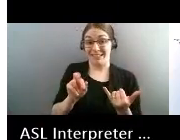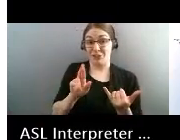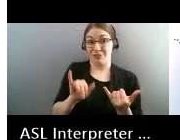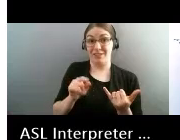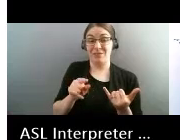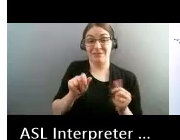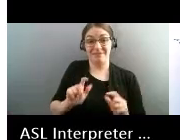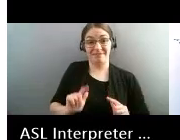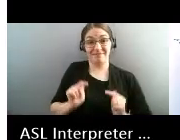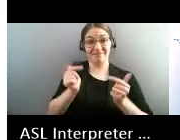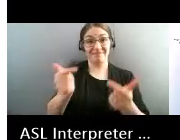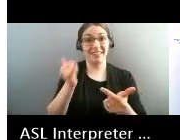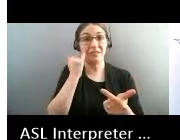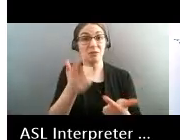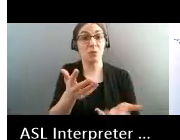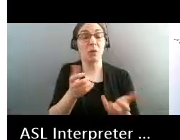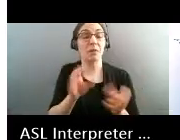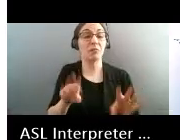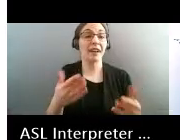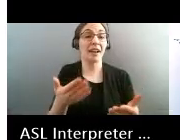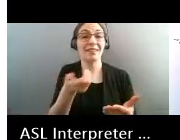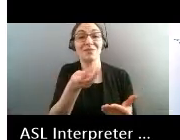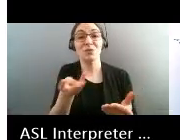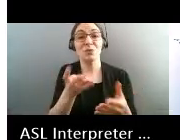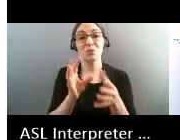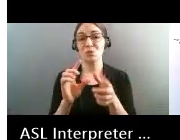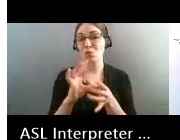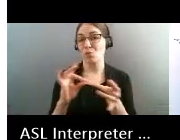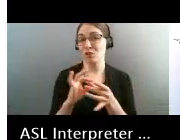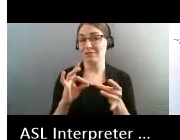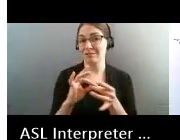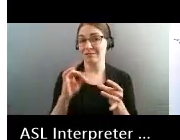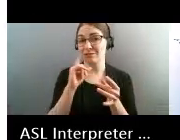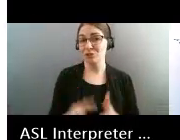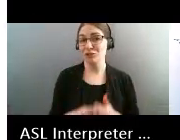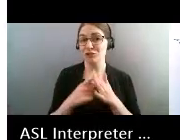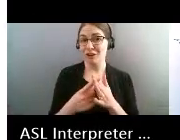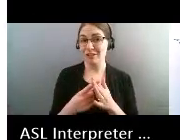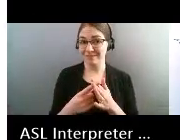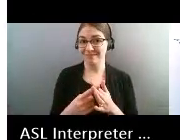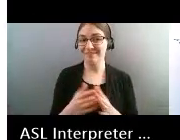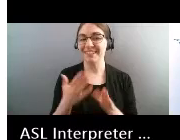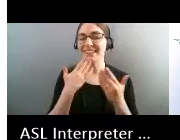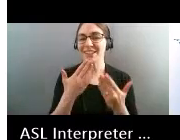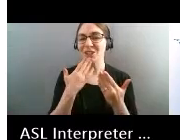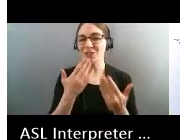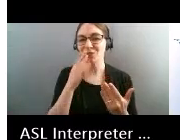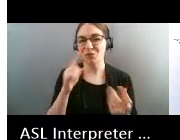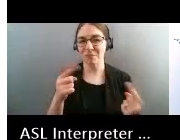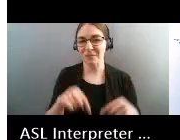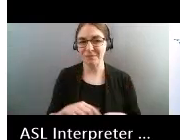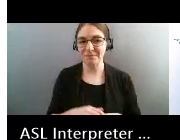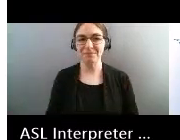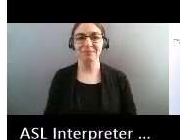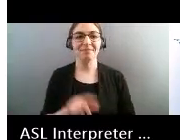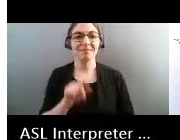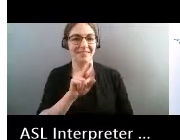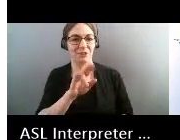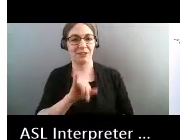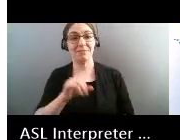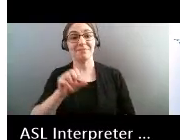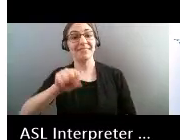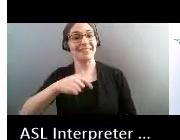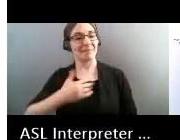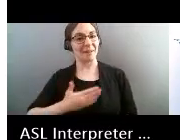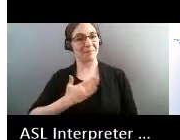to provide us a few words to open our forum. Thanks for being here. Yes, I'm really pleased to be